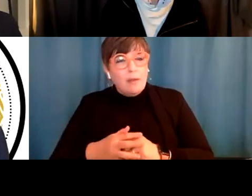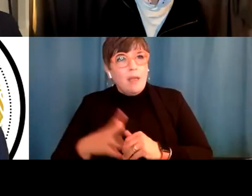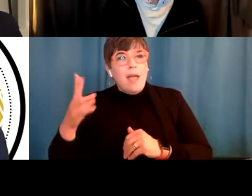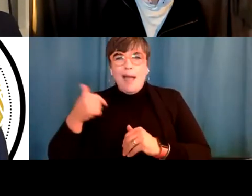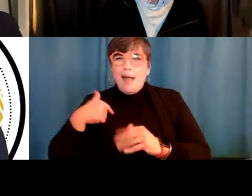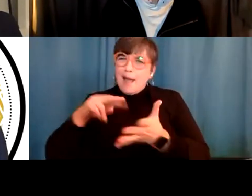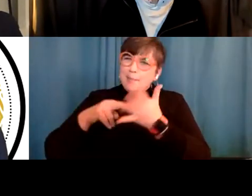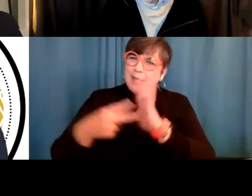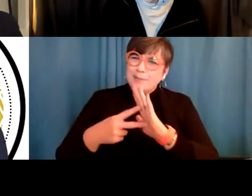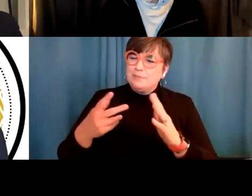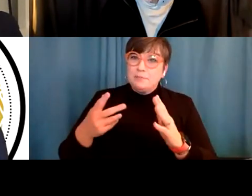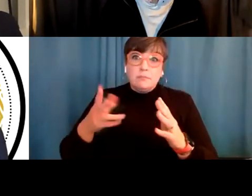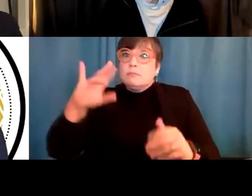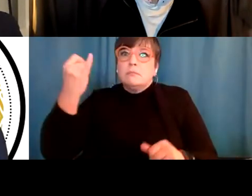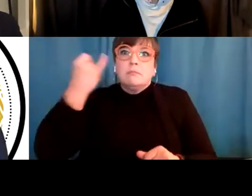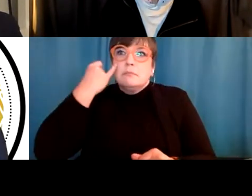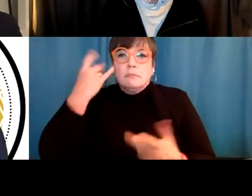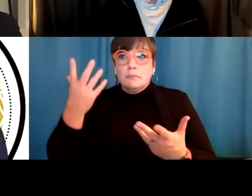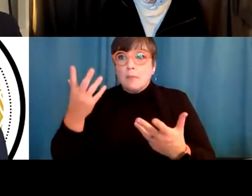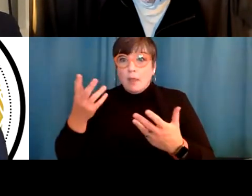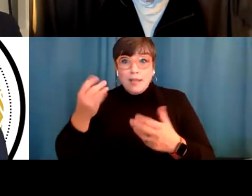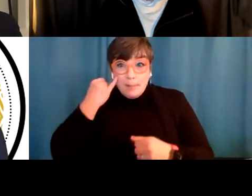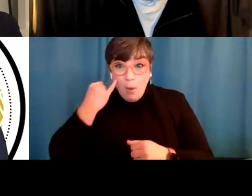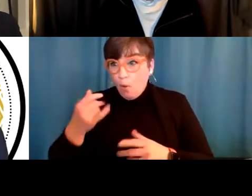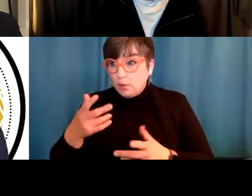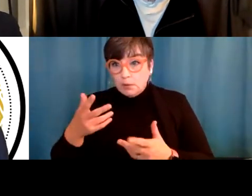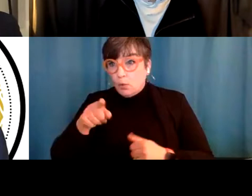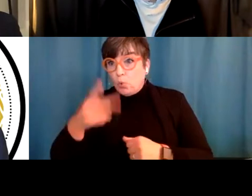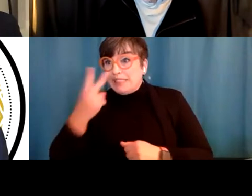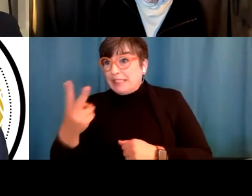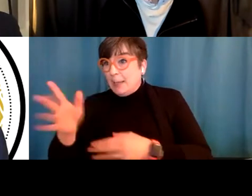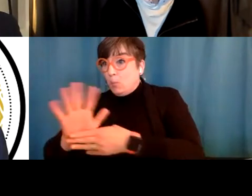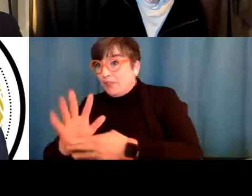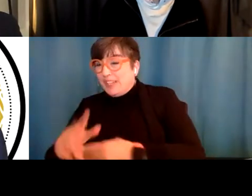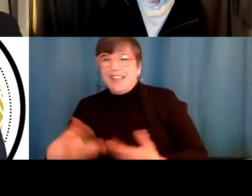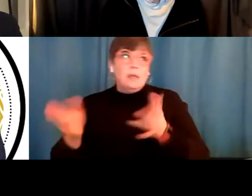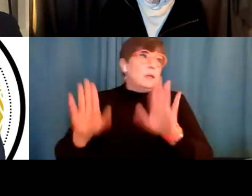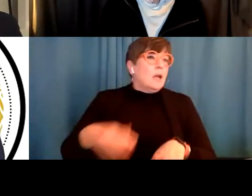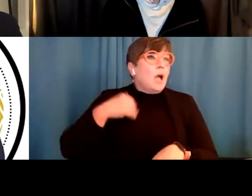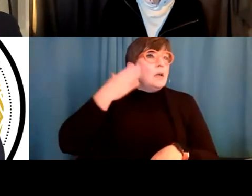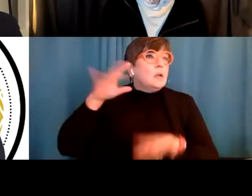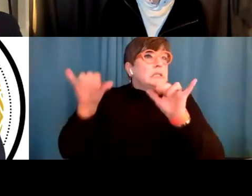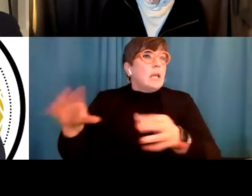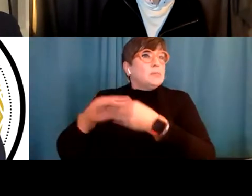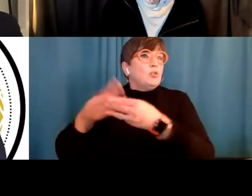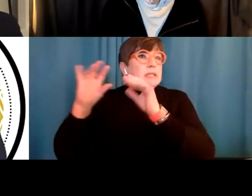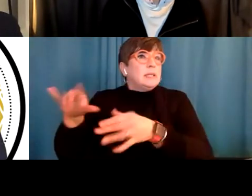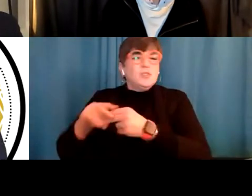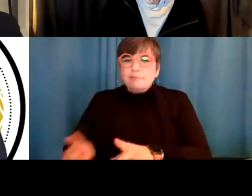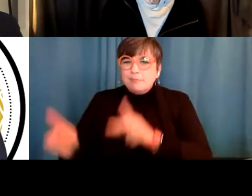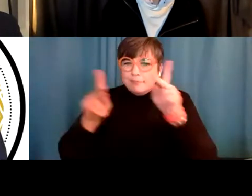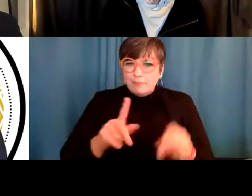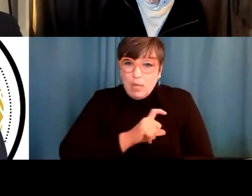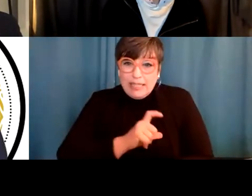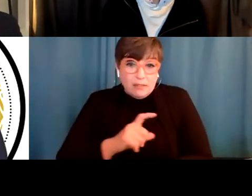the same is mm-hmm. police reform. You know, we've had, you know, discussions about unequal treatment at the hands of police,